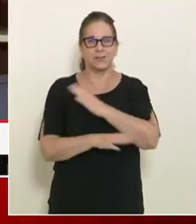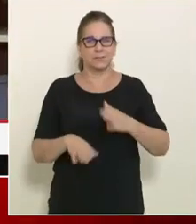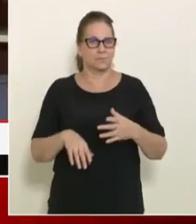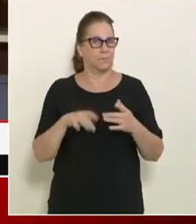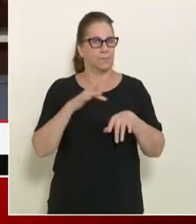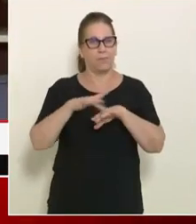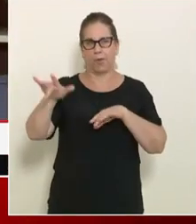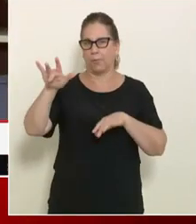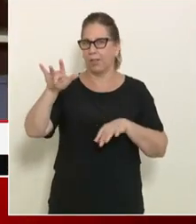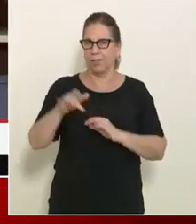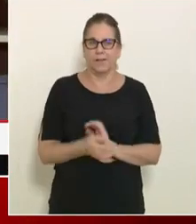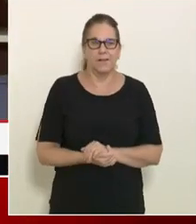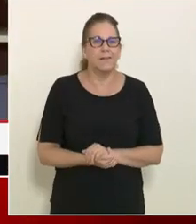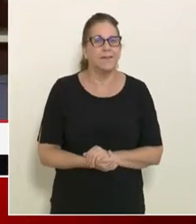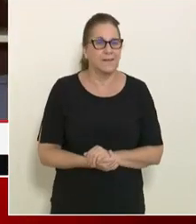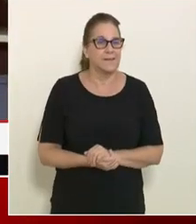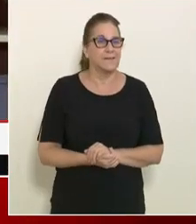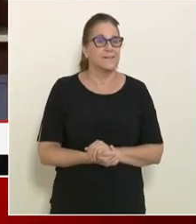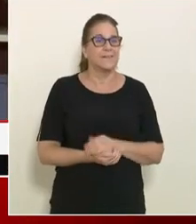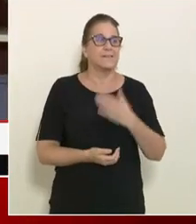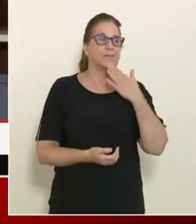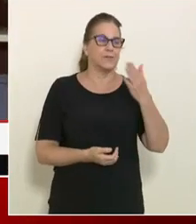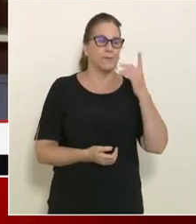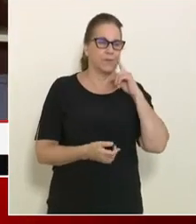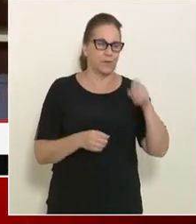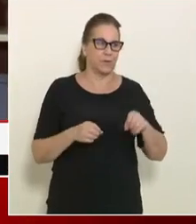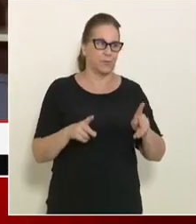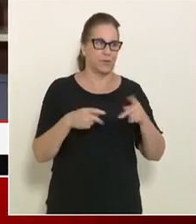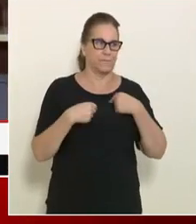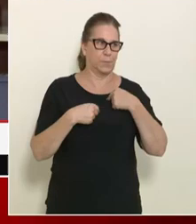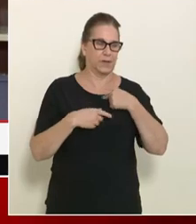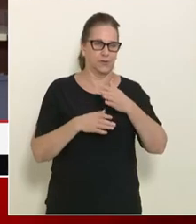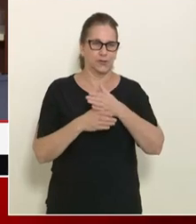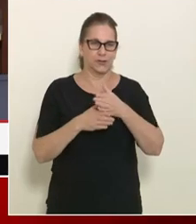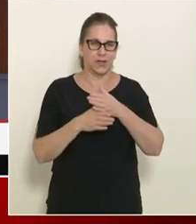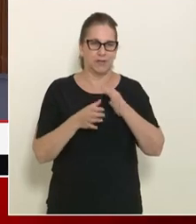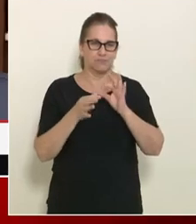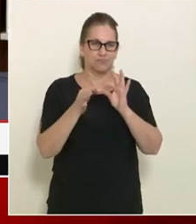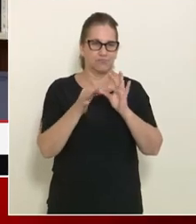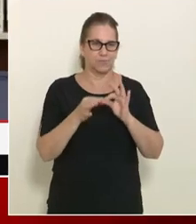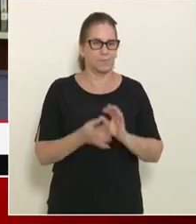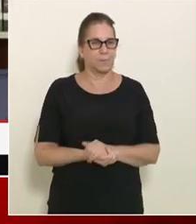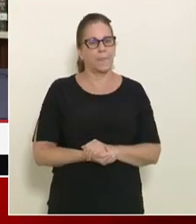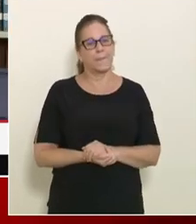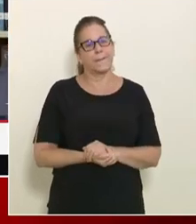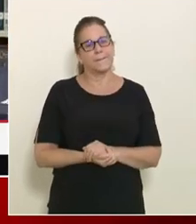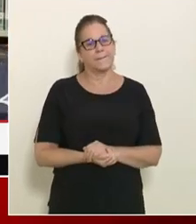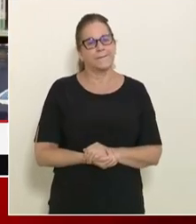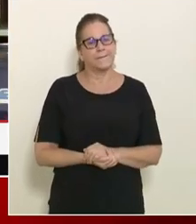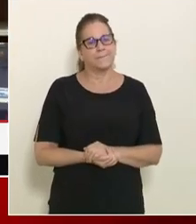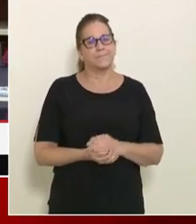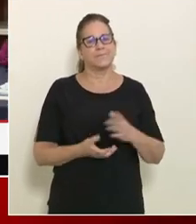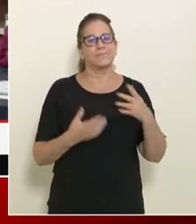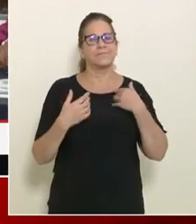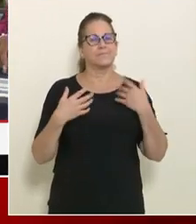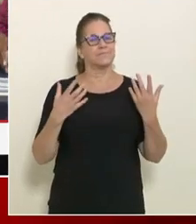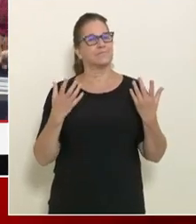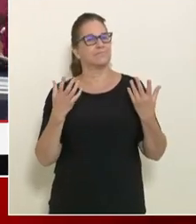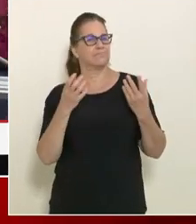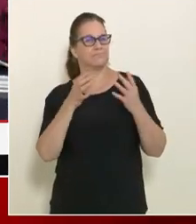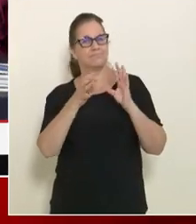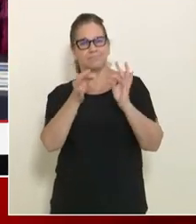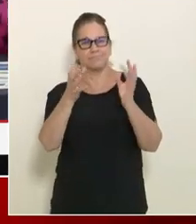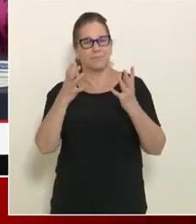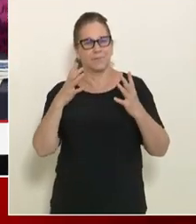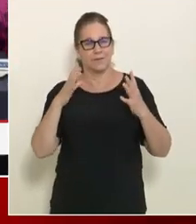for the opportunity to share a brief overview of the parental support program, which will be available, as I